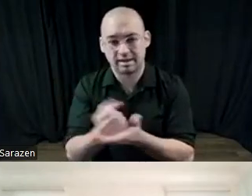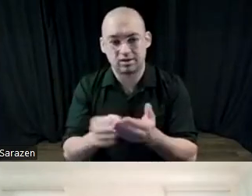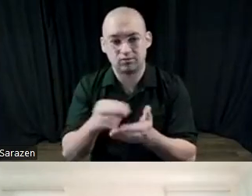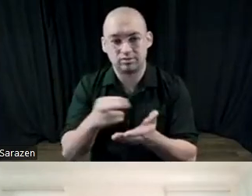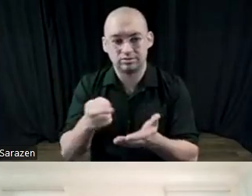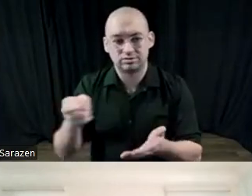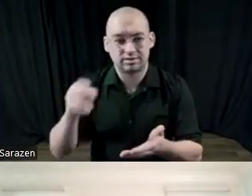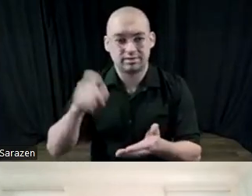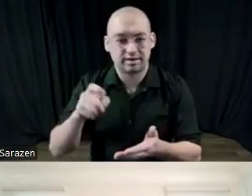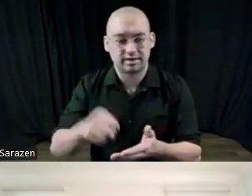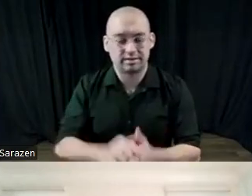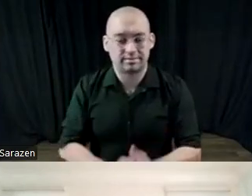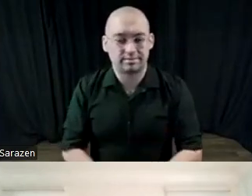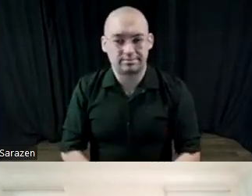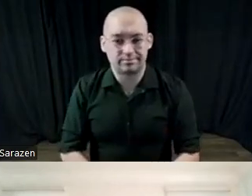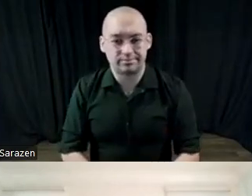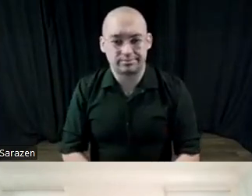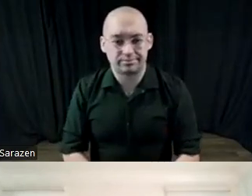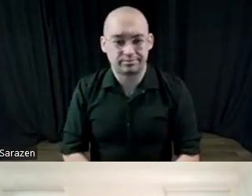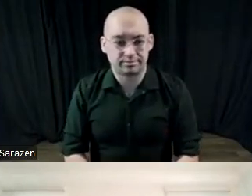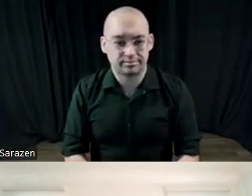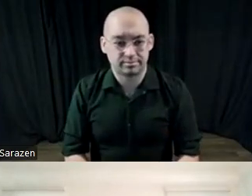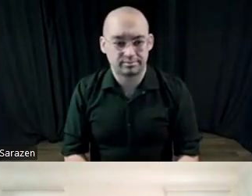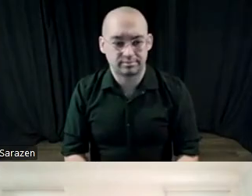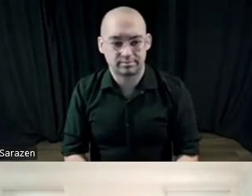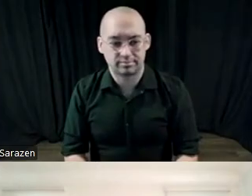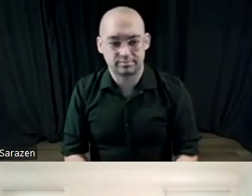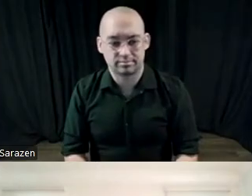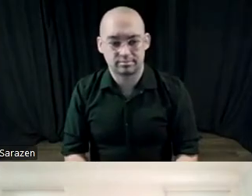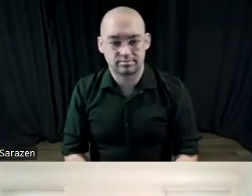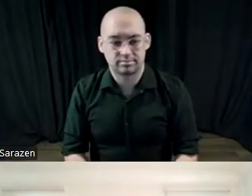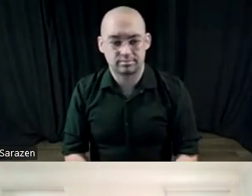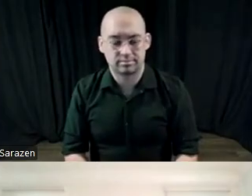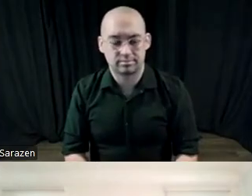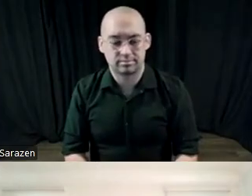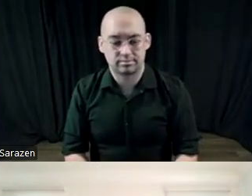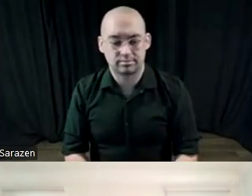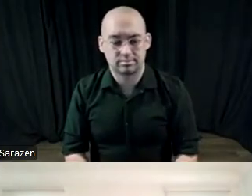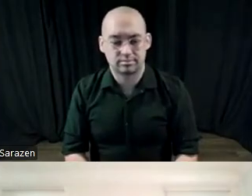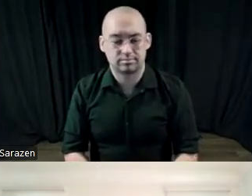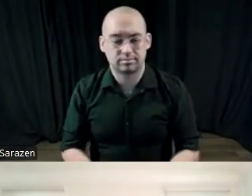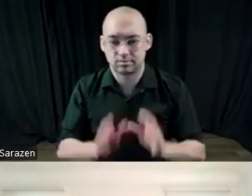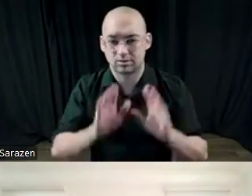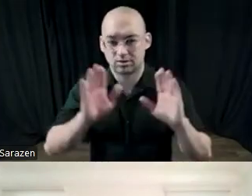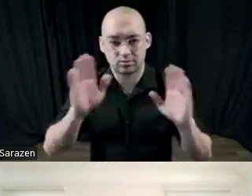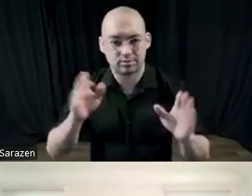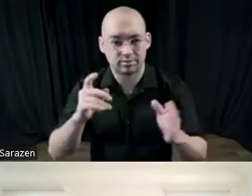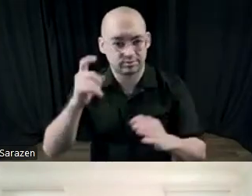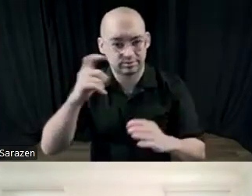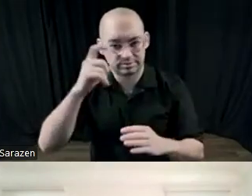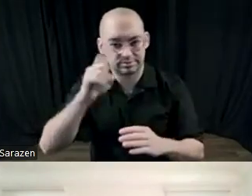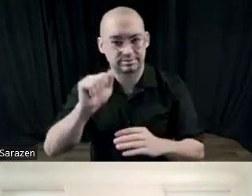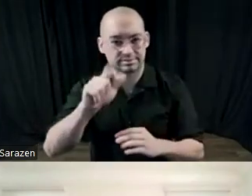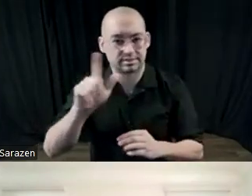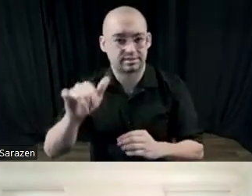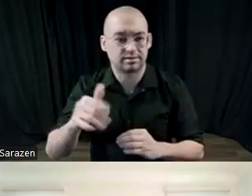to for that. avoid this. Yeah. Really, really great wisdom, Sally. Thank you. So I'm gonna, because we want to do